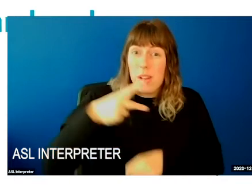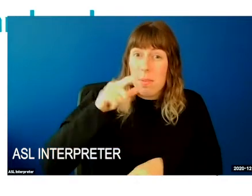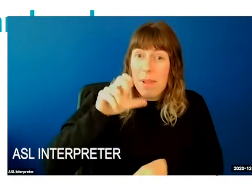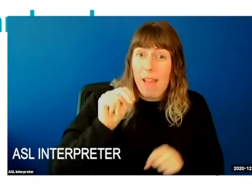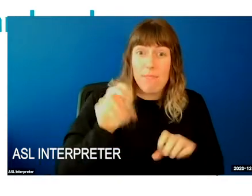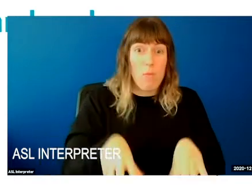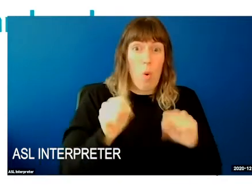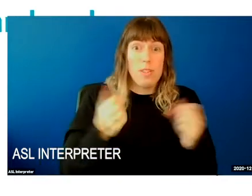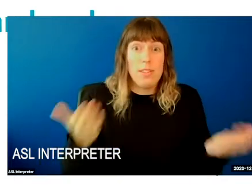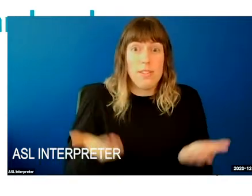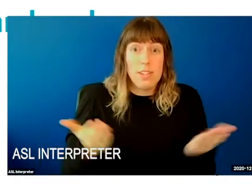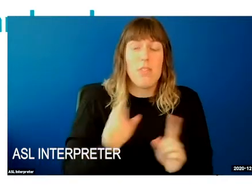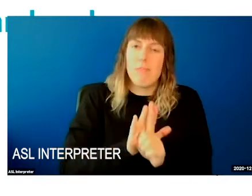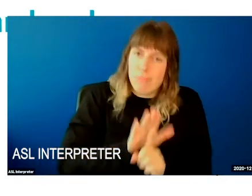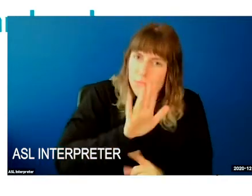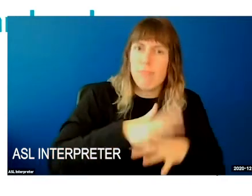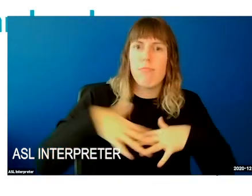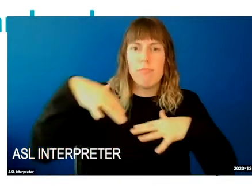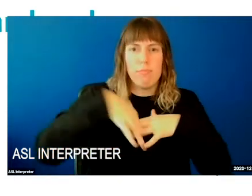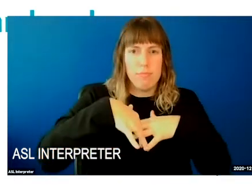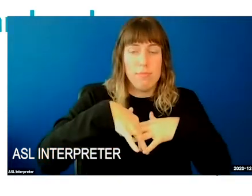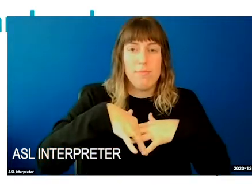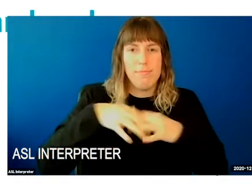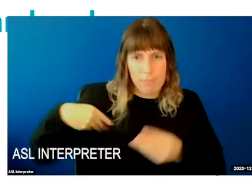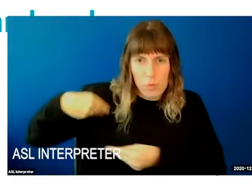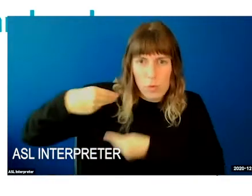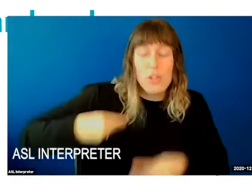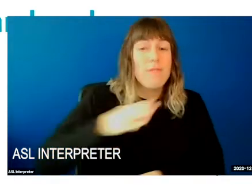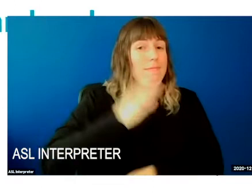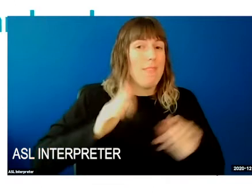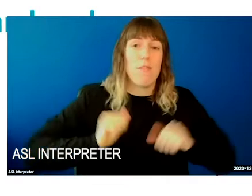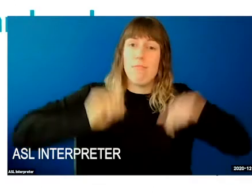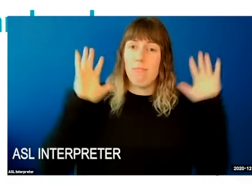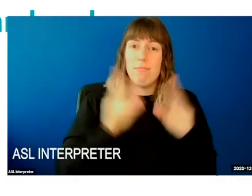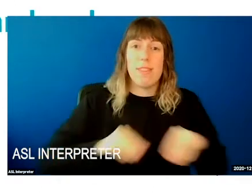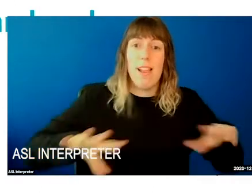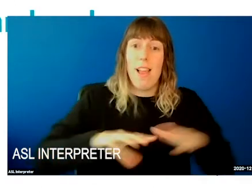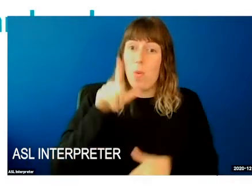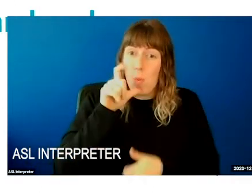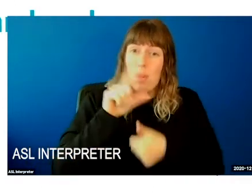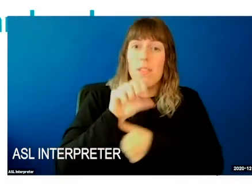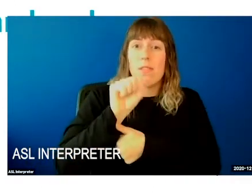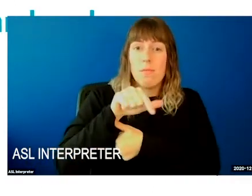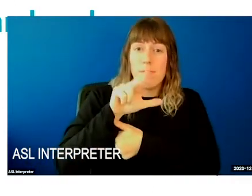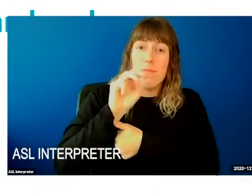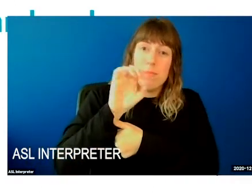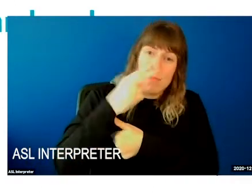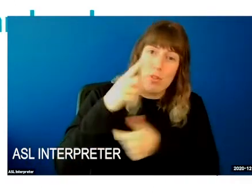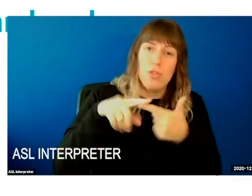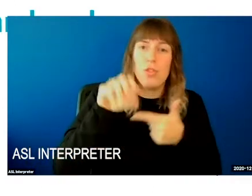and where we're hosting today is on the Coast Salish ancestral traditional unceded territories of the